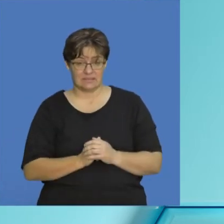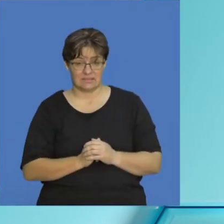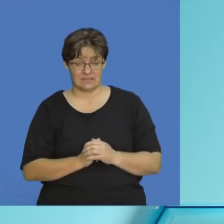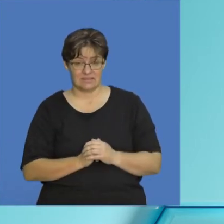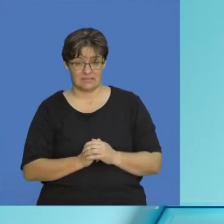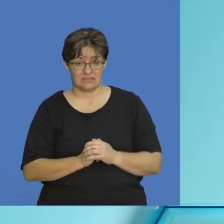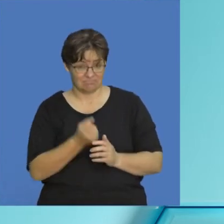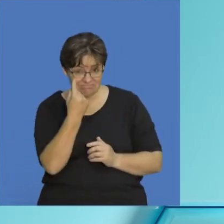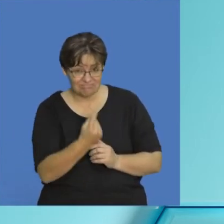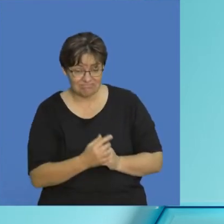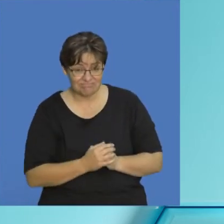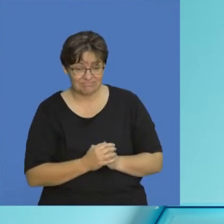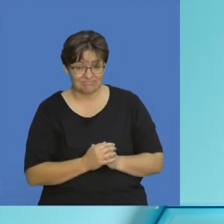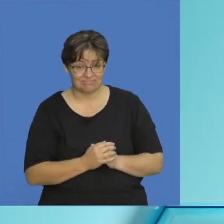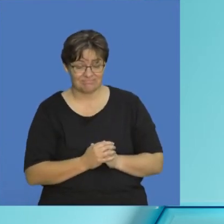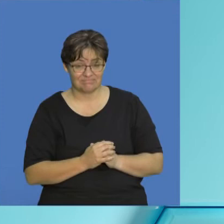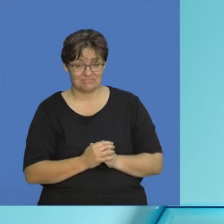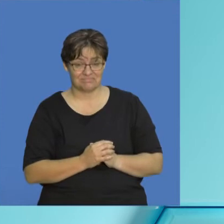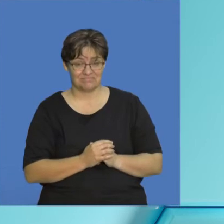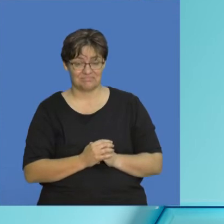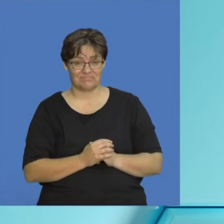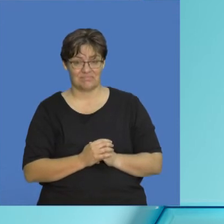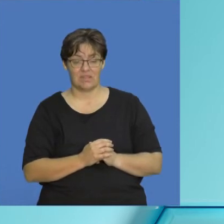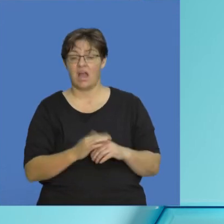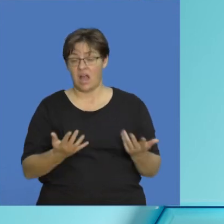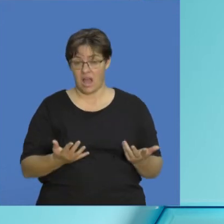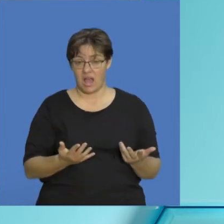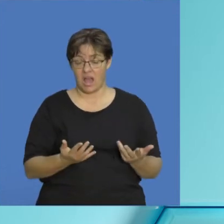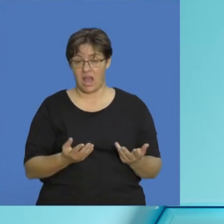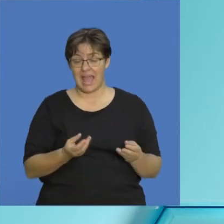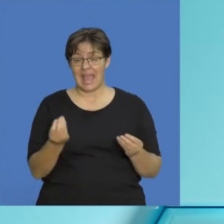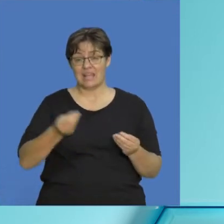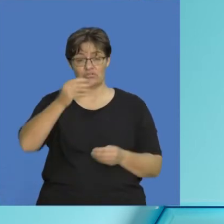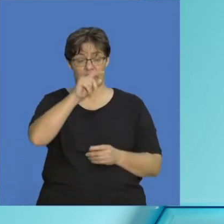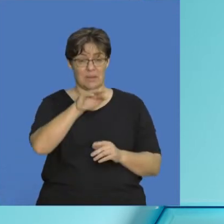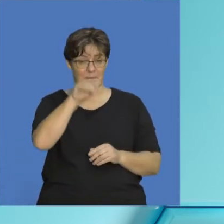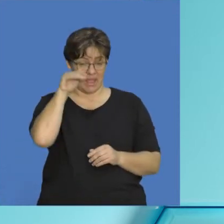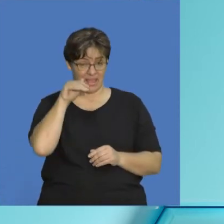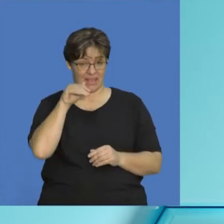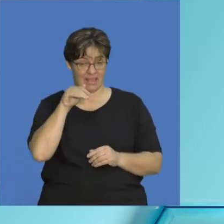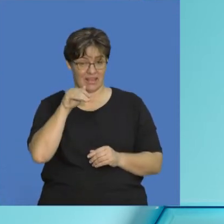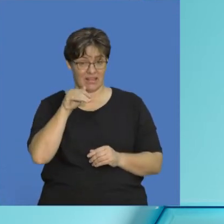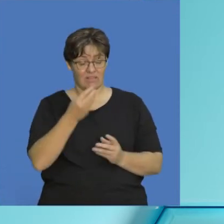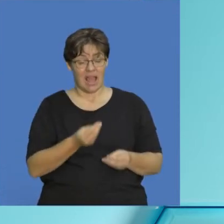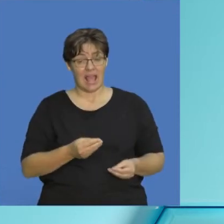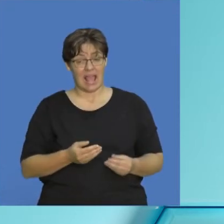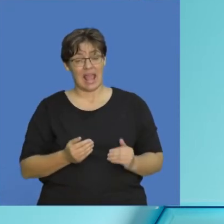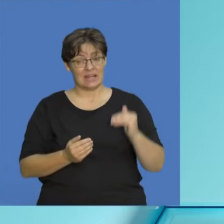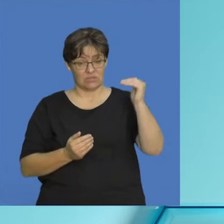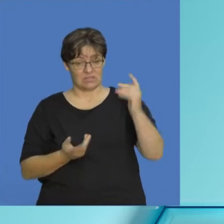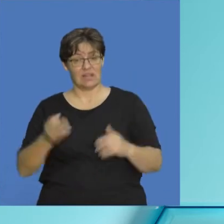decreases. Does that make sense? Okay? Another way, if an interest rate from the bank, if interest